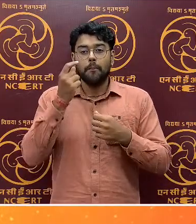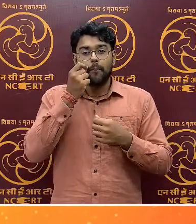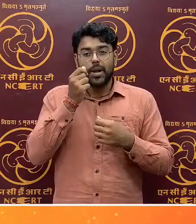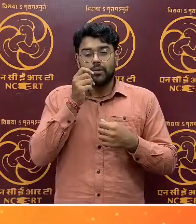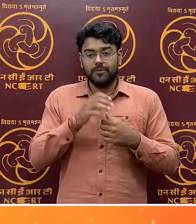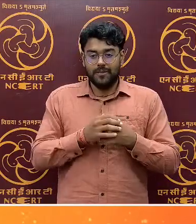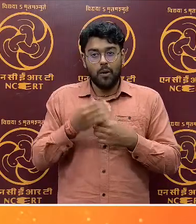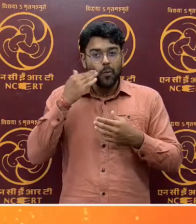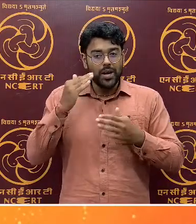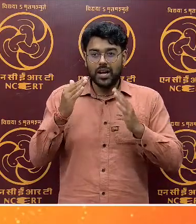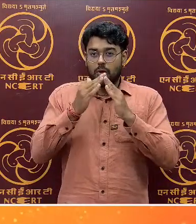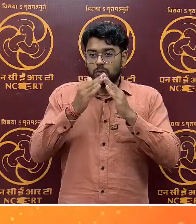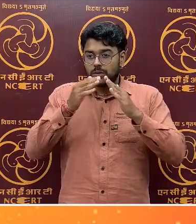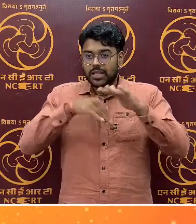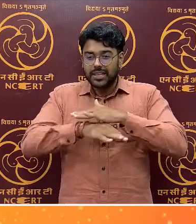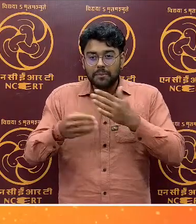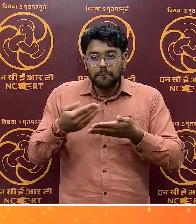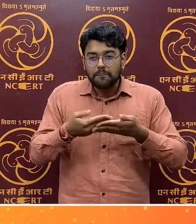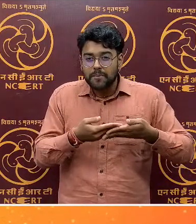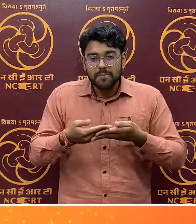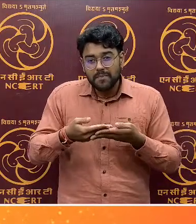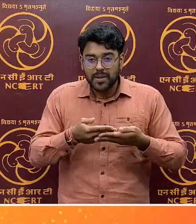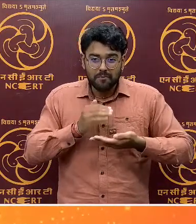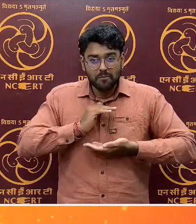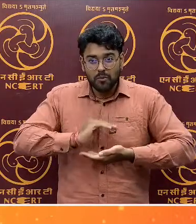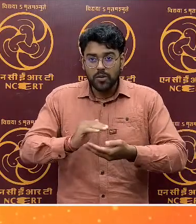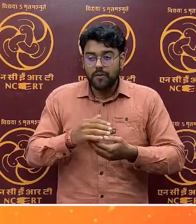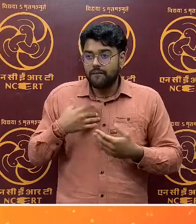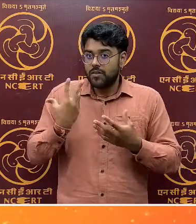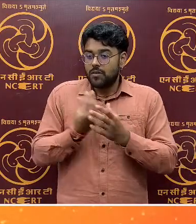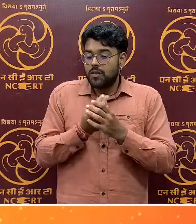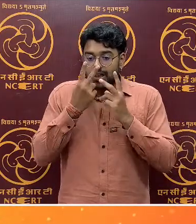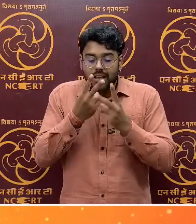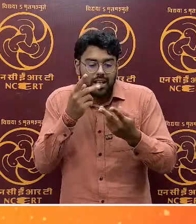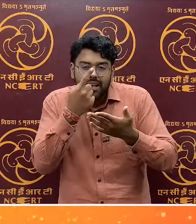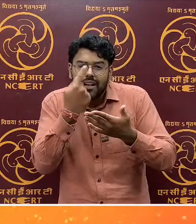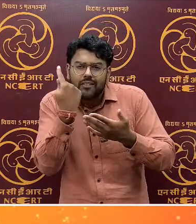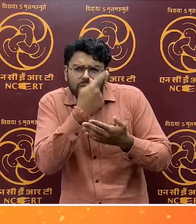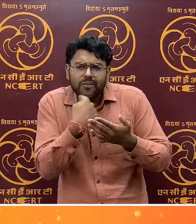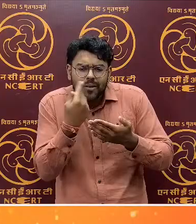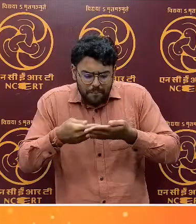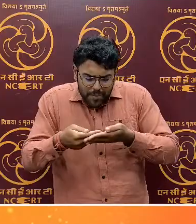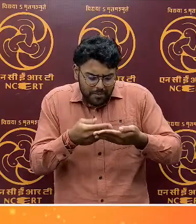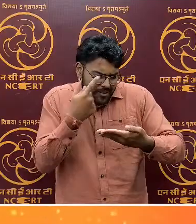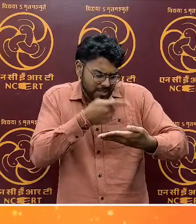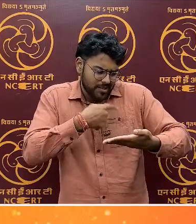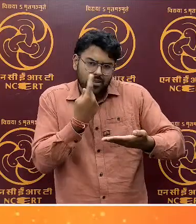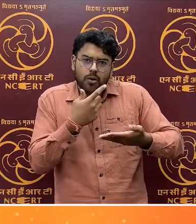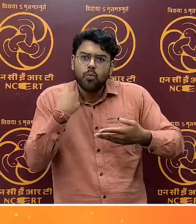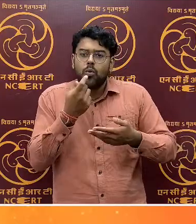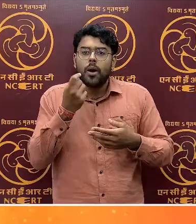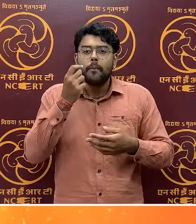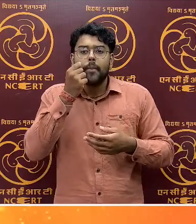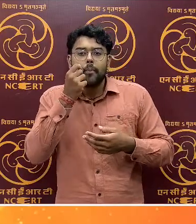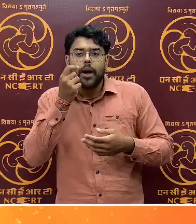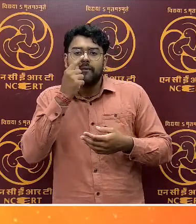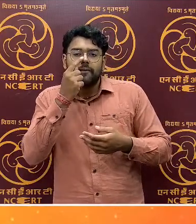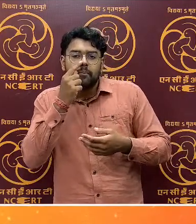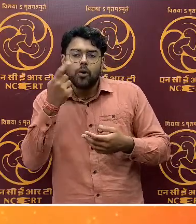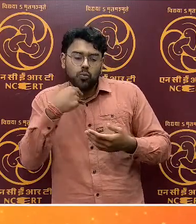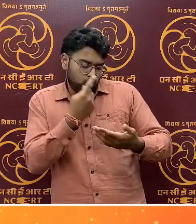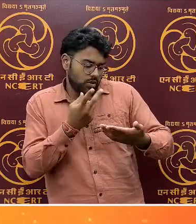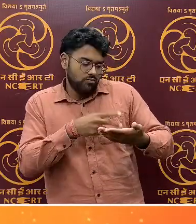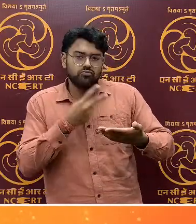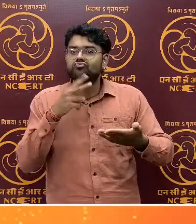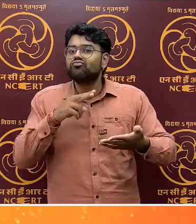in the house, everybody says that whose feature it is having. More of father or more of mother. Inherited the features